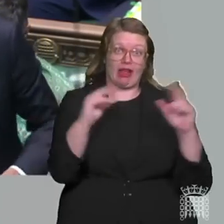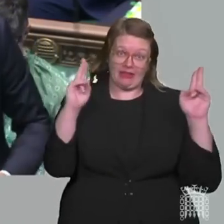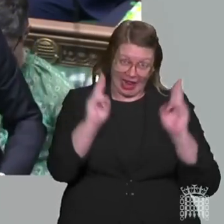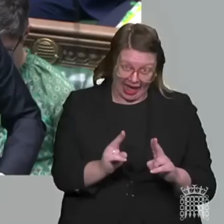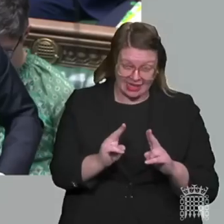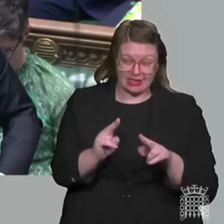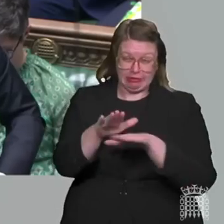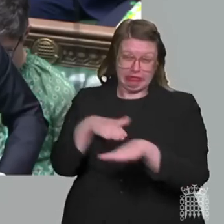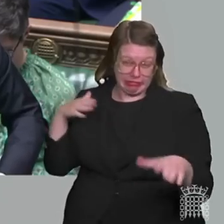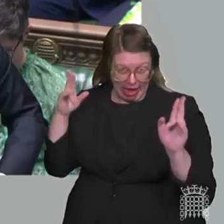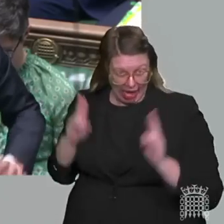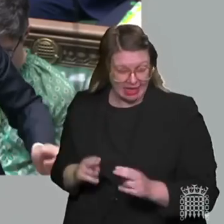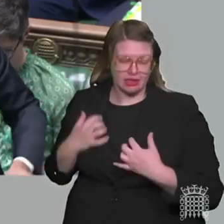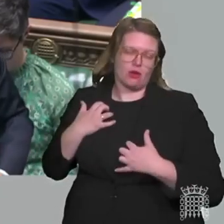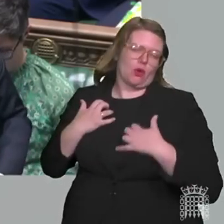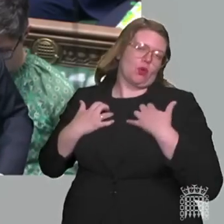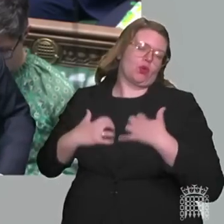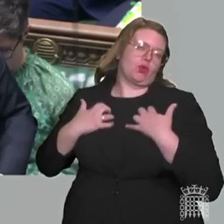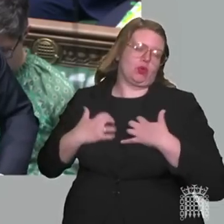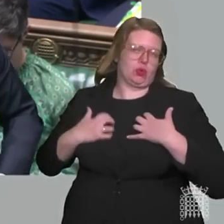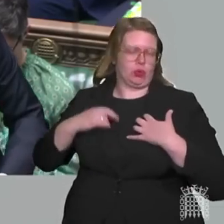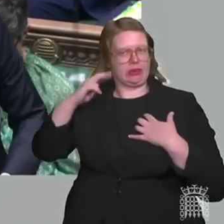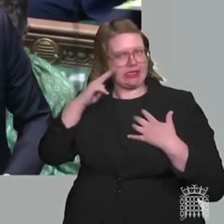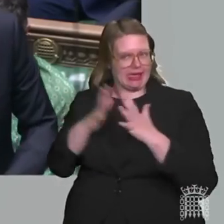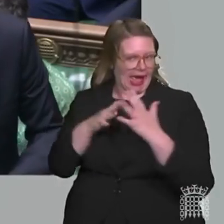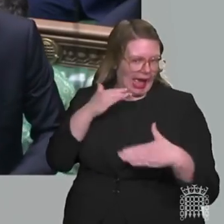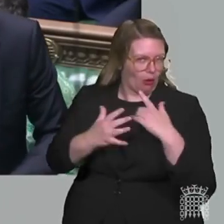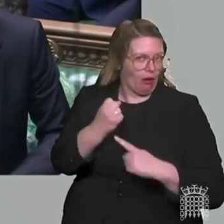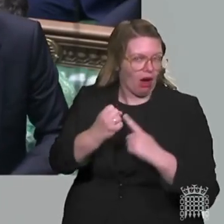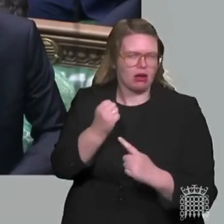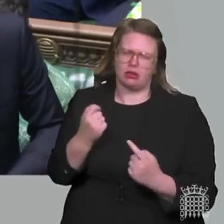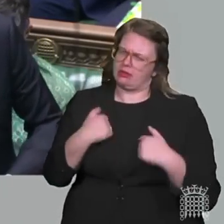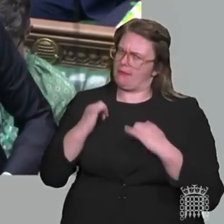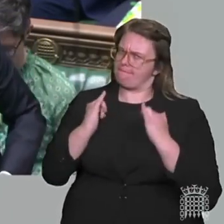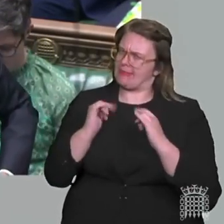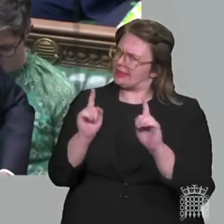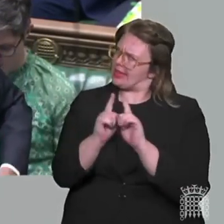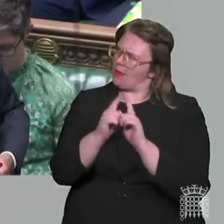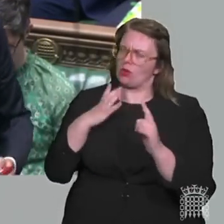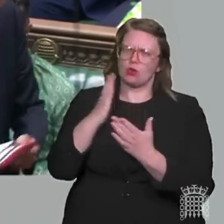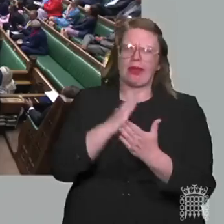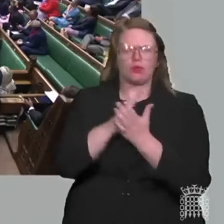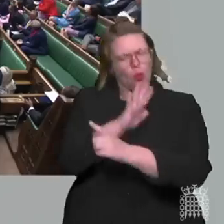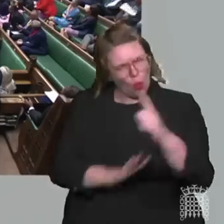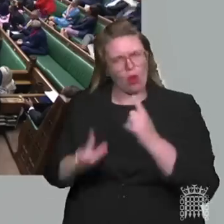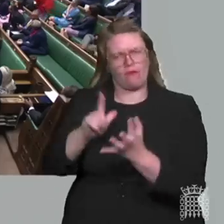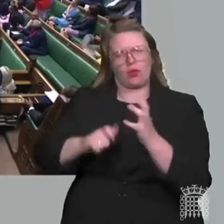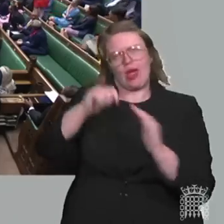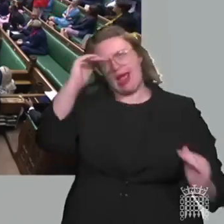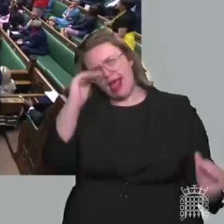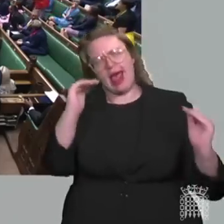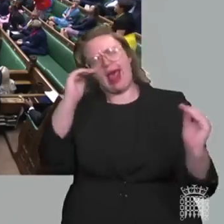seeing these plans progress, and he and I both share an ambition to make sure that we level up not just in Lincoln but across the country. Neil